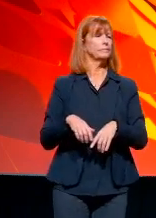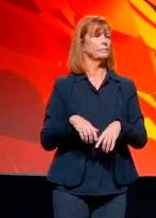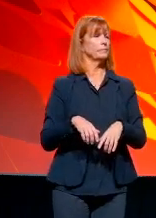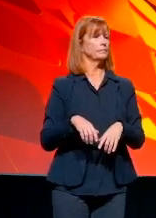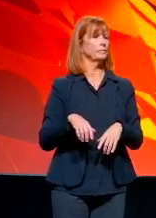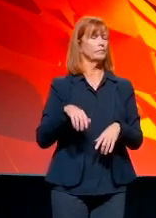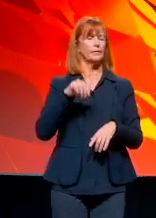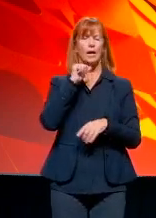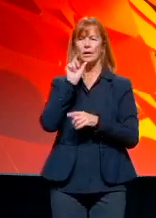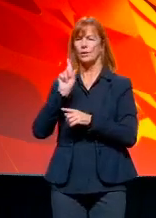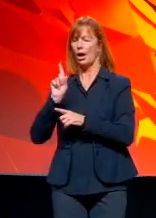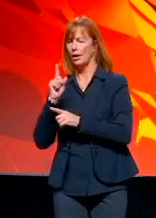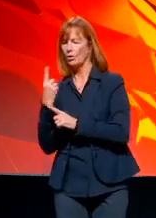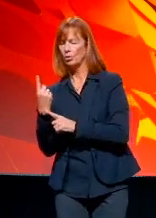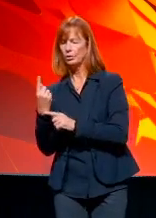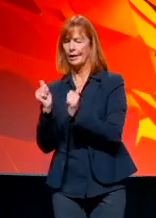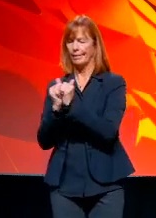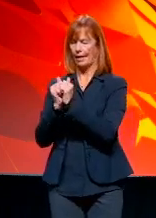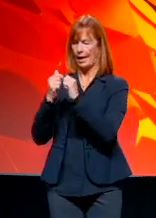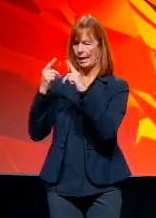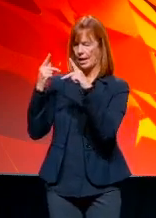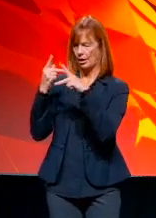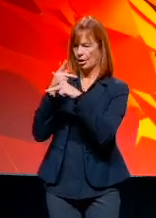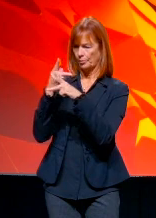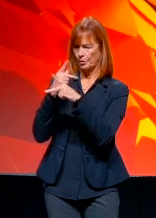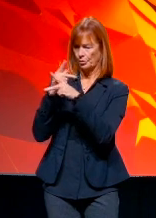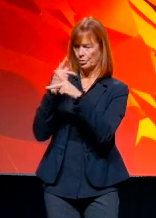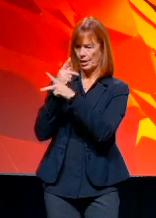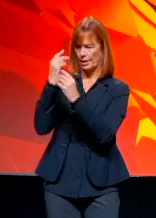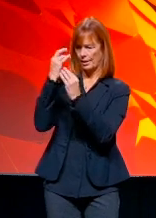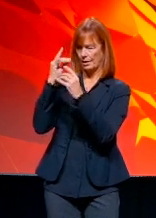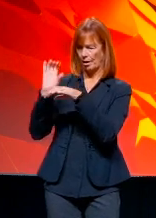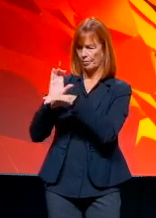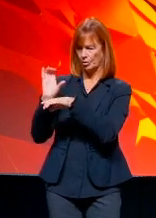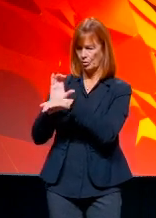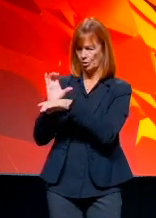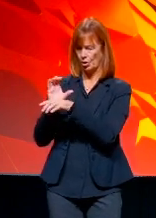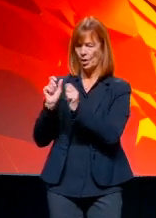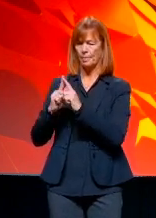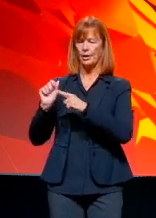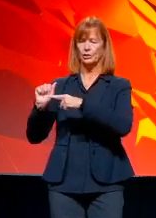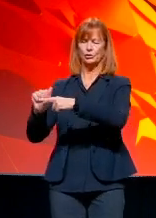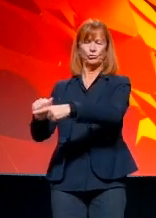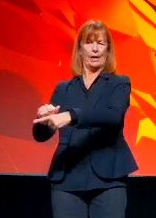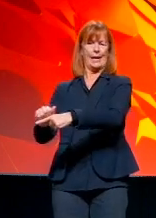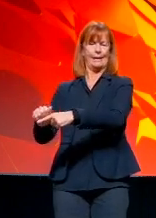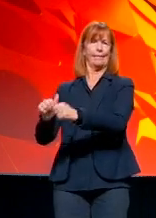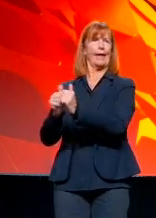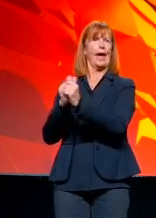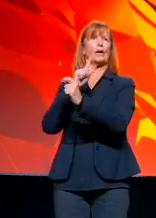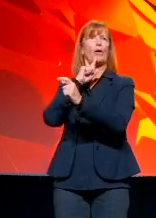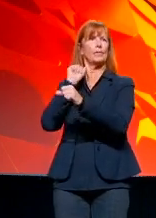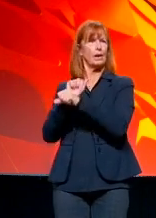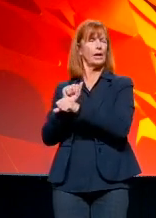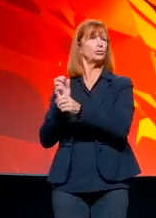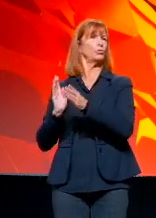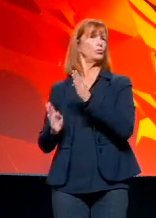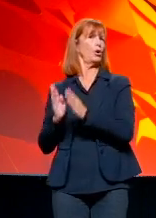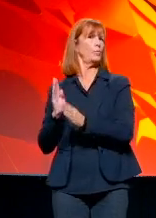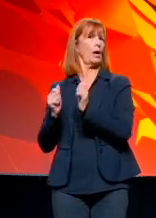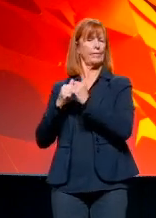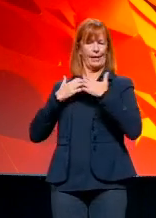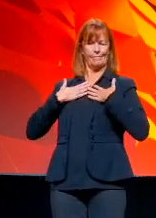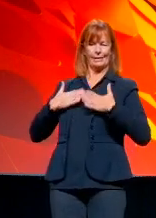the computing hardware that we train the model. At the end of the day, it needs to be deployed on a physical robot. So the kind of physical